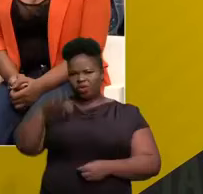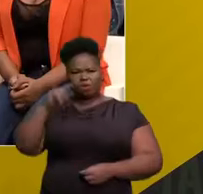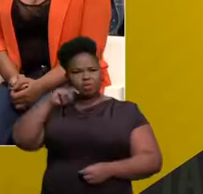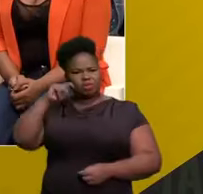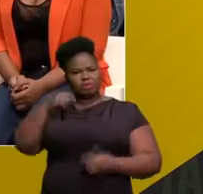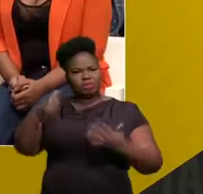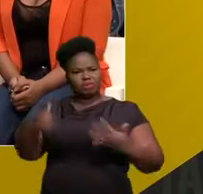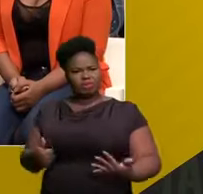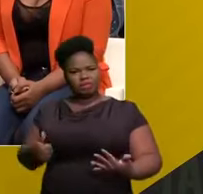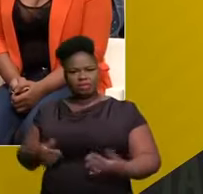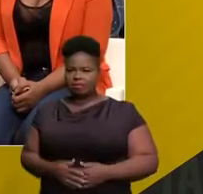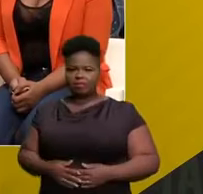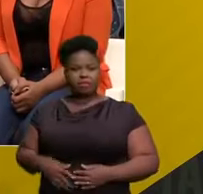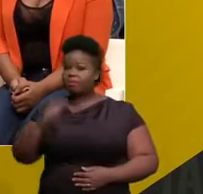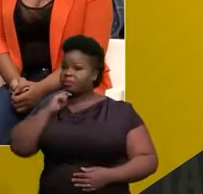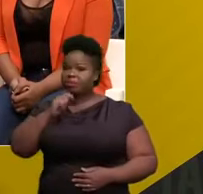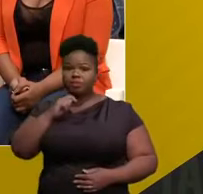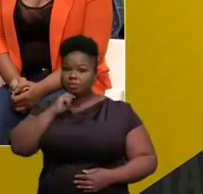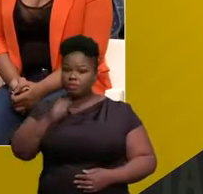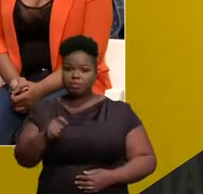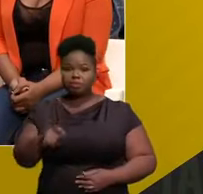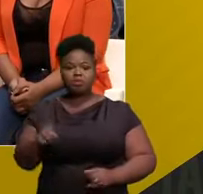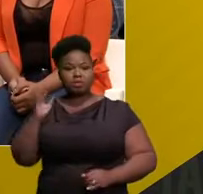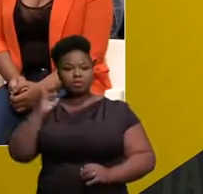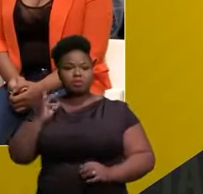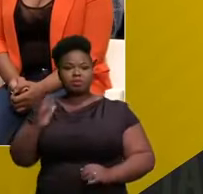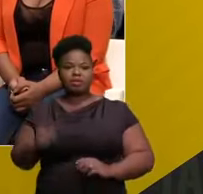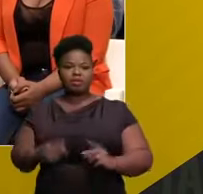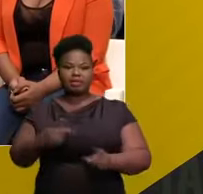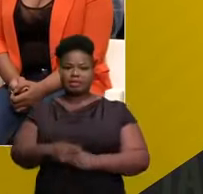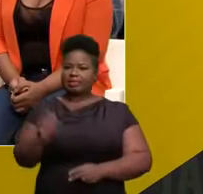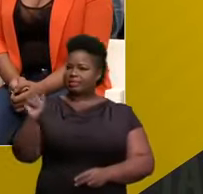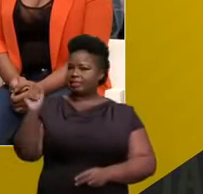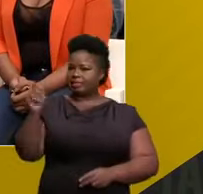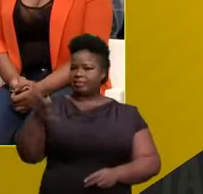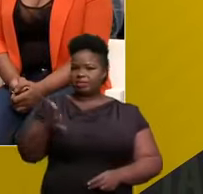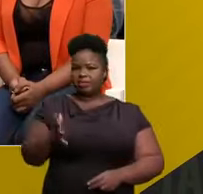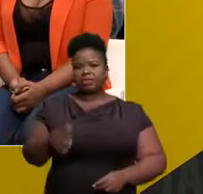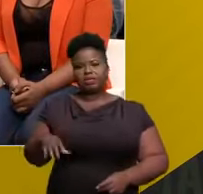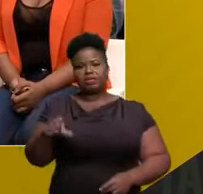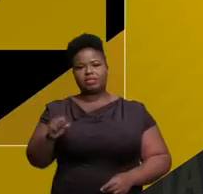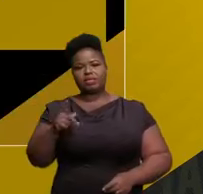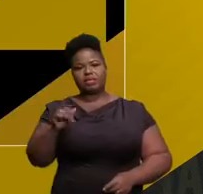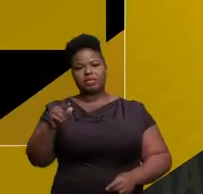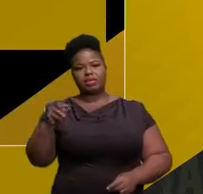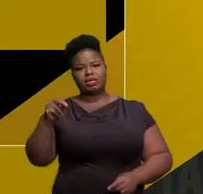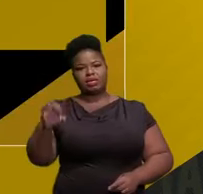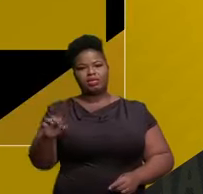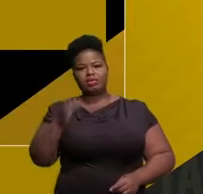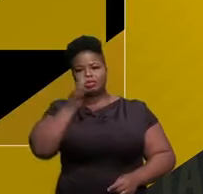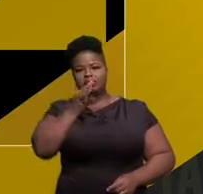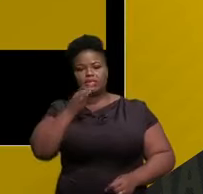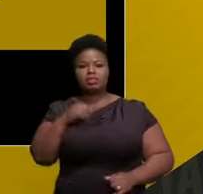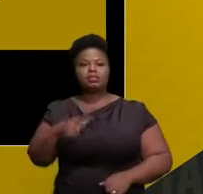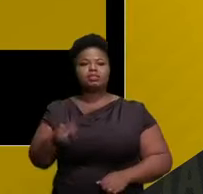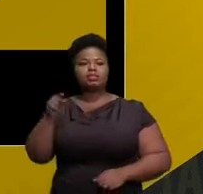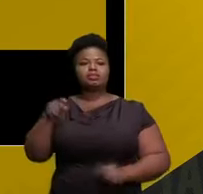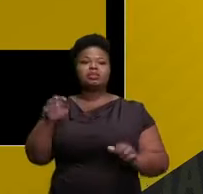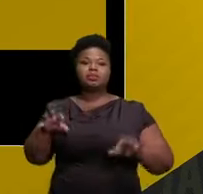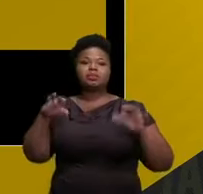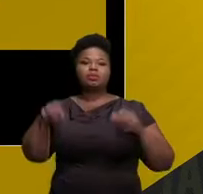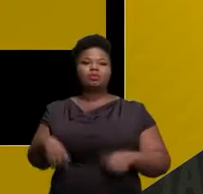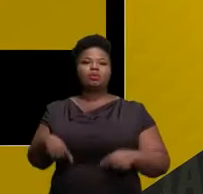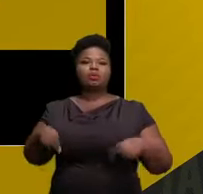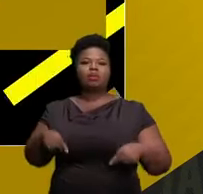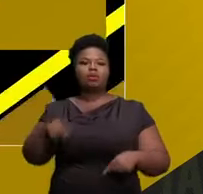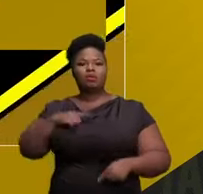old. It was crazy. 9/11 ifuna ke usikhakhane Prince uthi ke yena, my greatest fear is leaving this